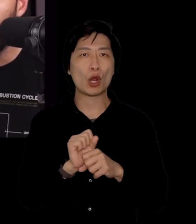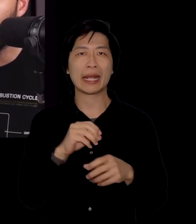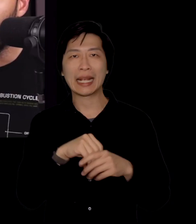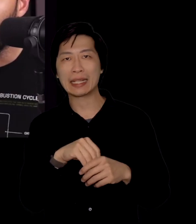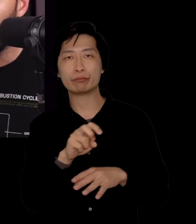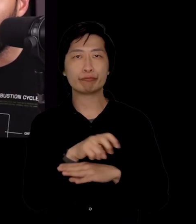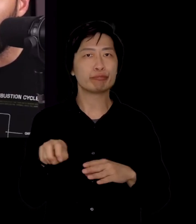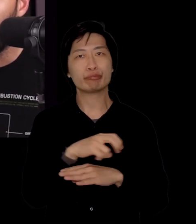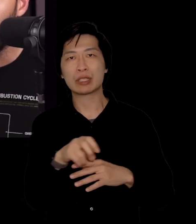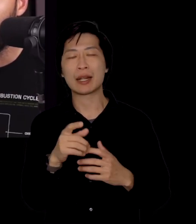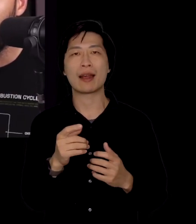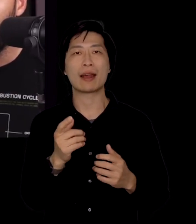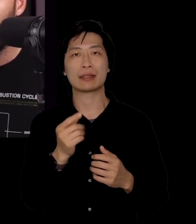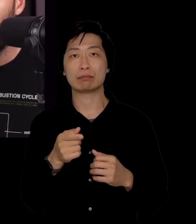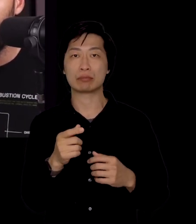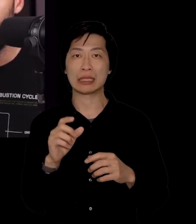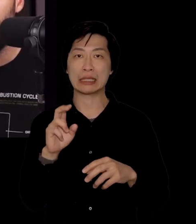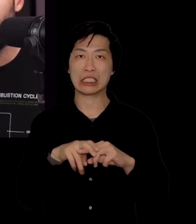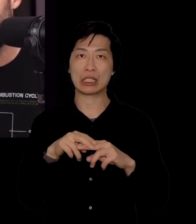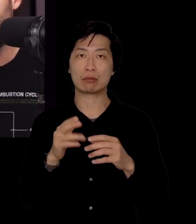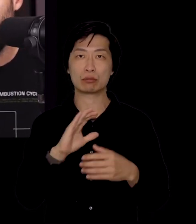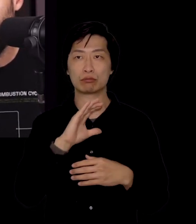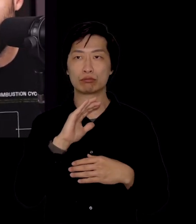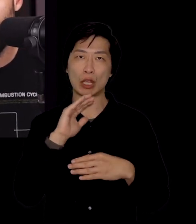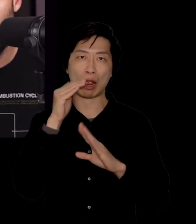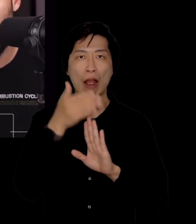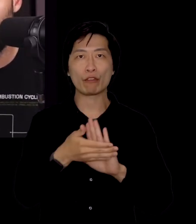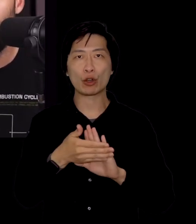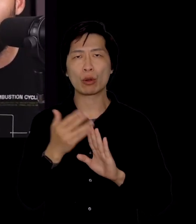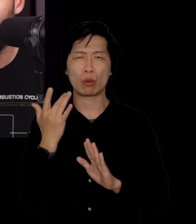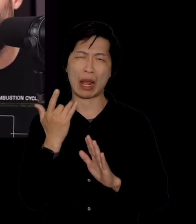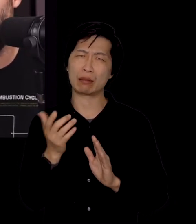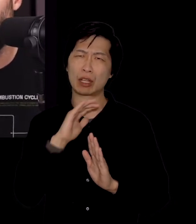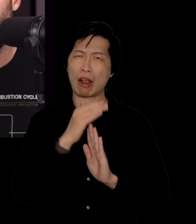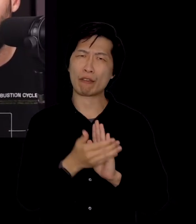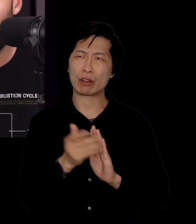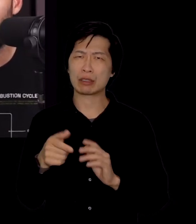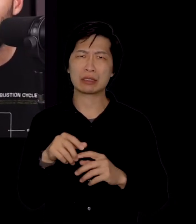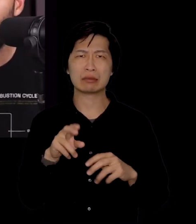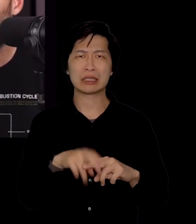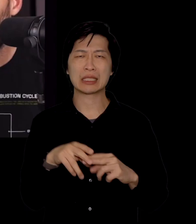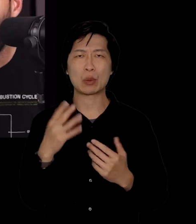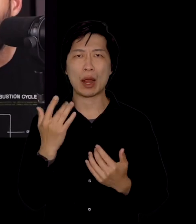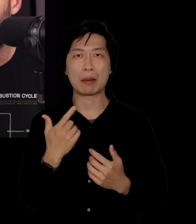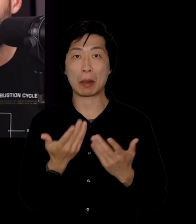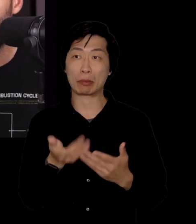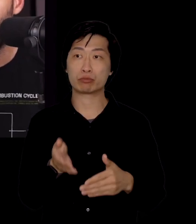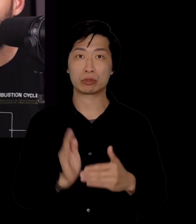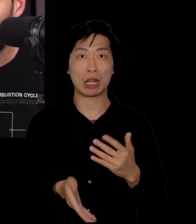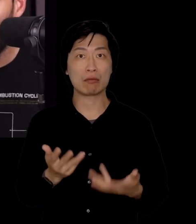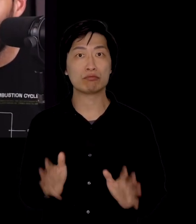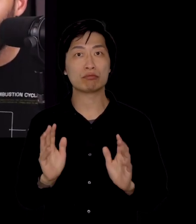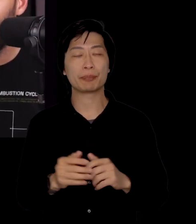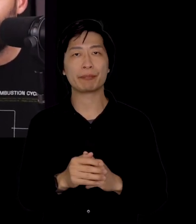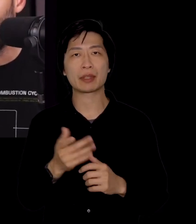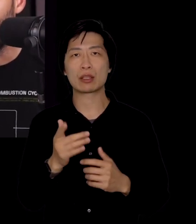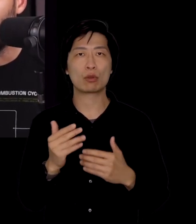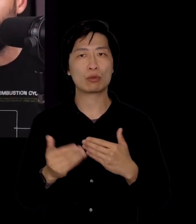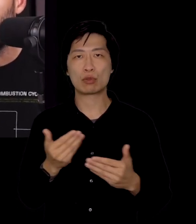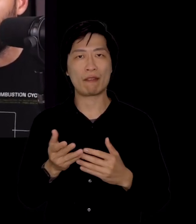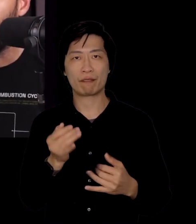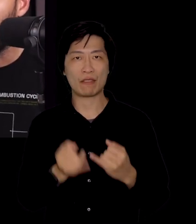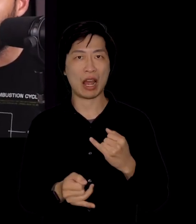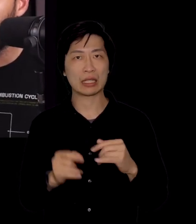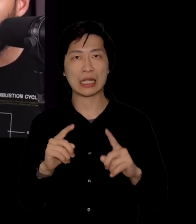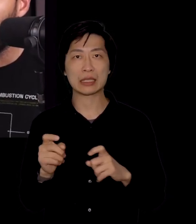from folks working in it, obviously. But the seat covers are covered. So the question becomes, why will they cover the seats? Probably because they're done and they're just